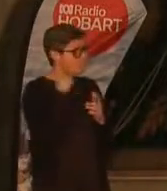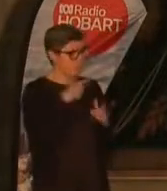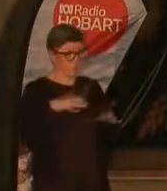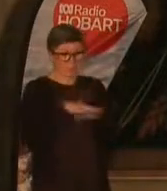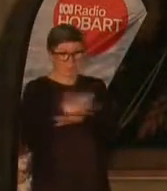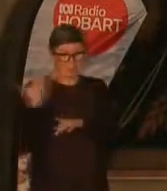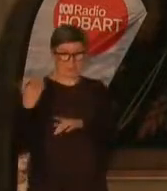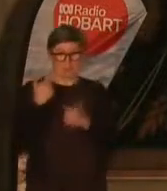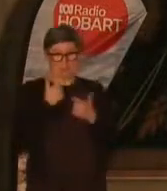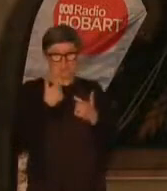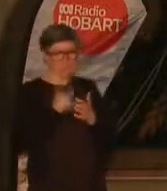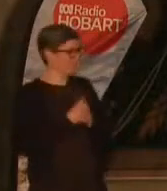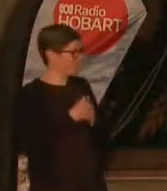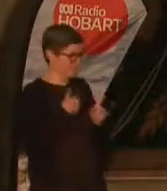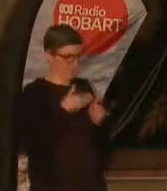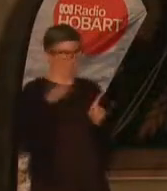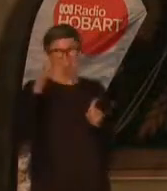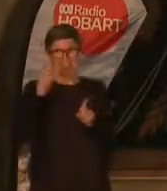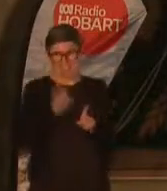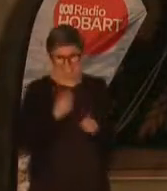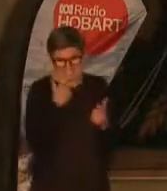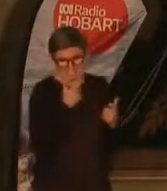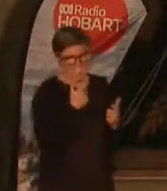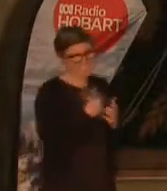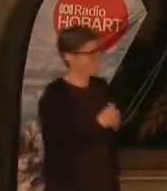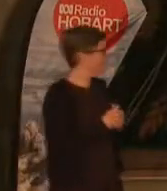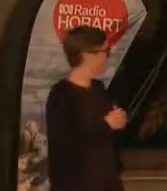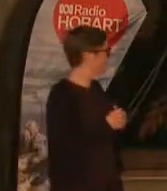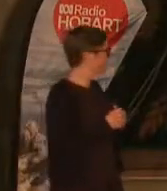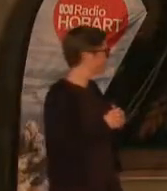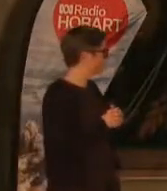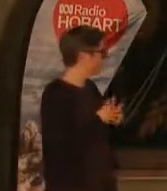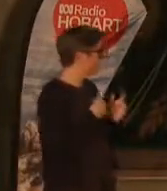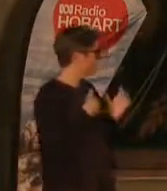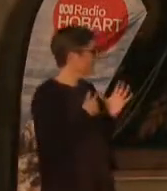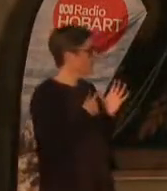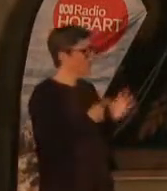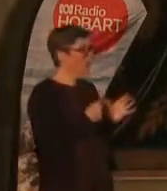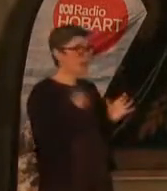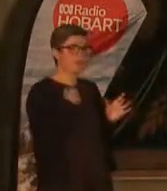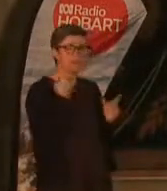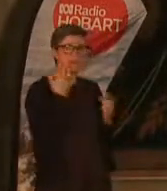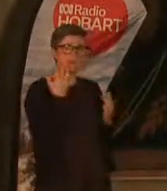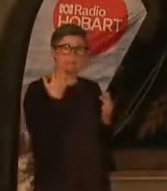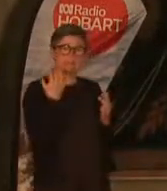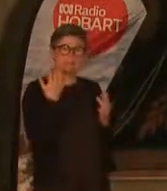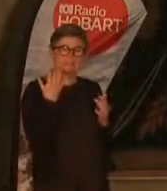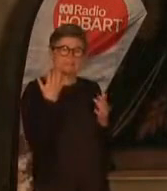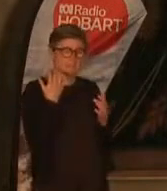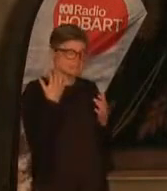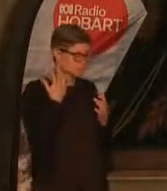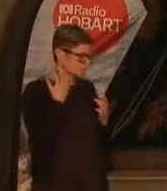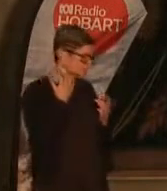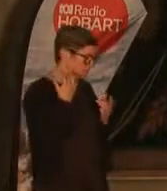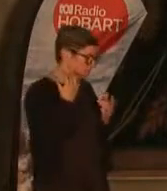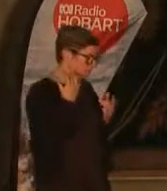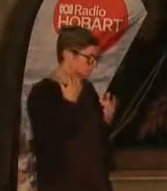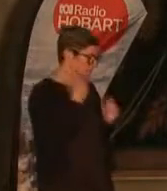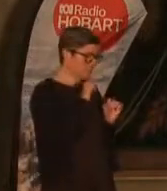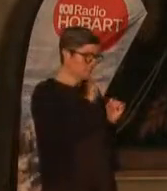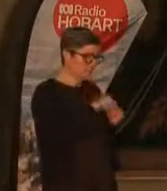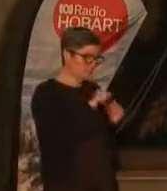Nunami, and I've got off track again. No, I've just been thinking that I was hoping, like, although each of us